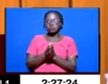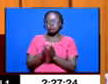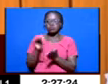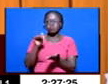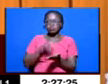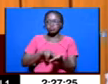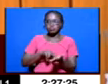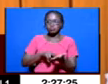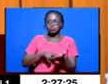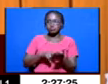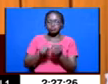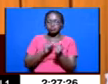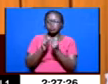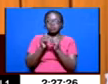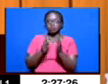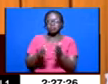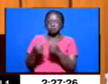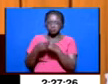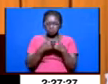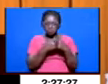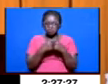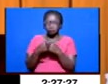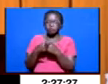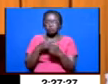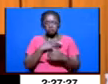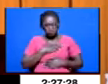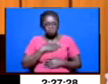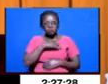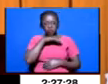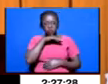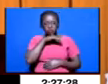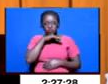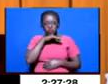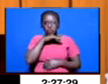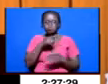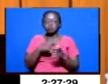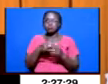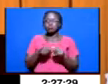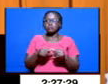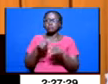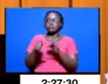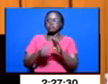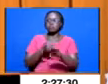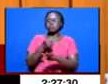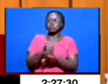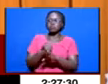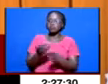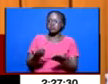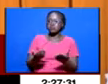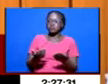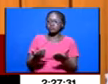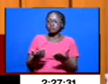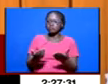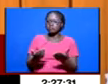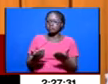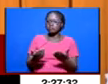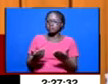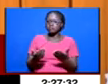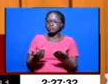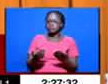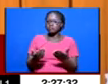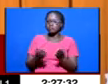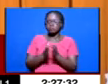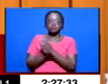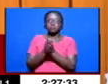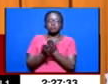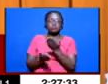and challenger, Honorable Raila Odinga. He then proceeded to appoint that. So I gave, in this narration,